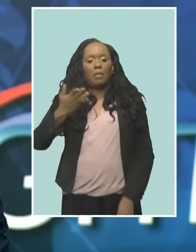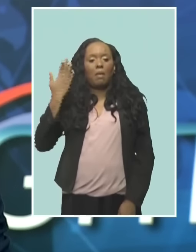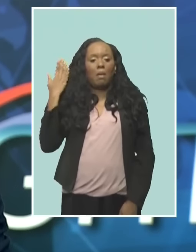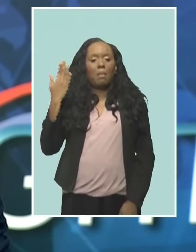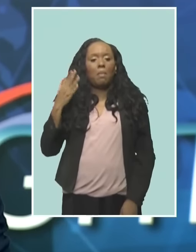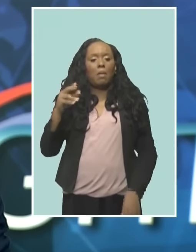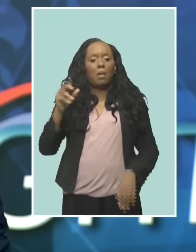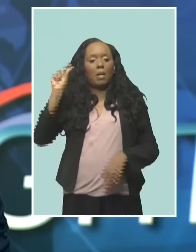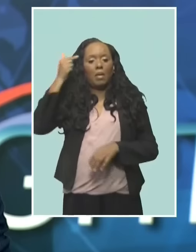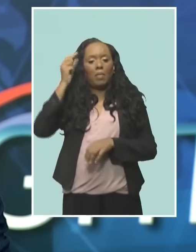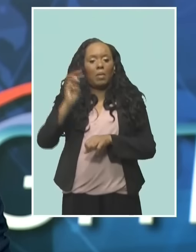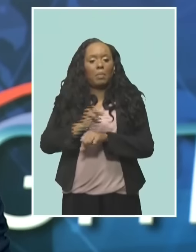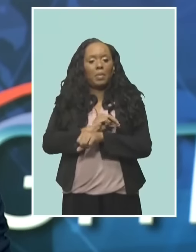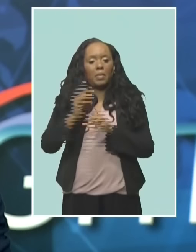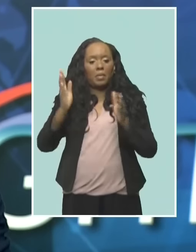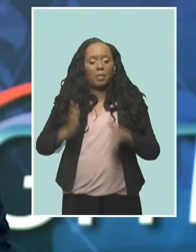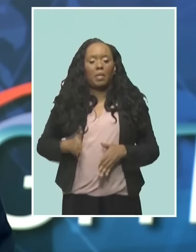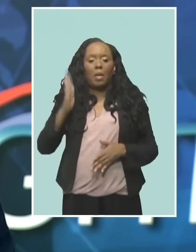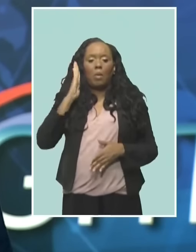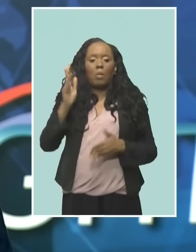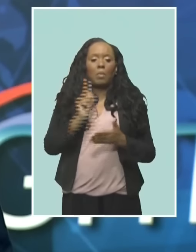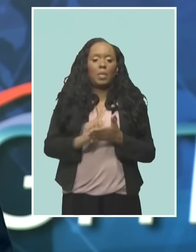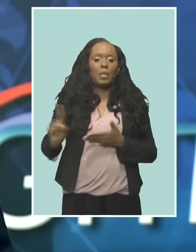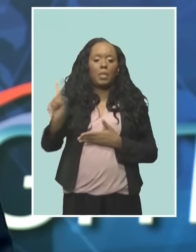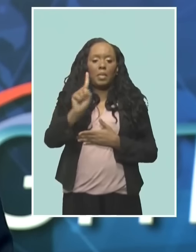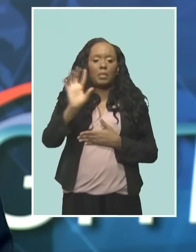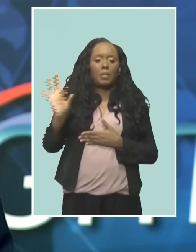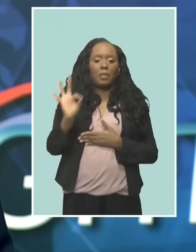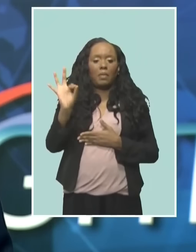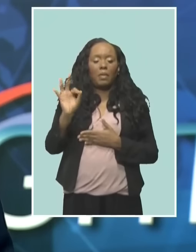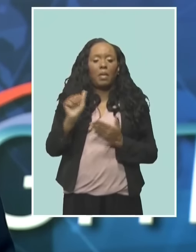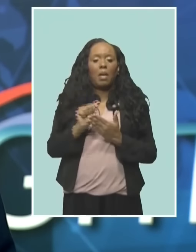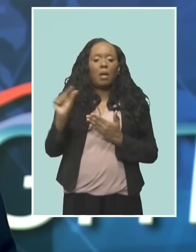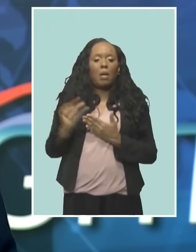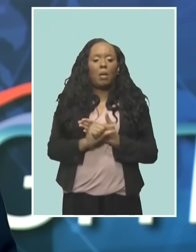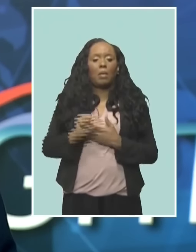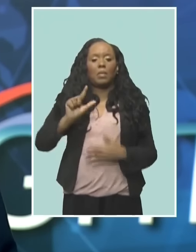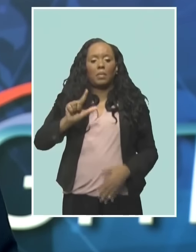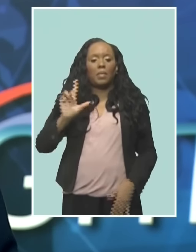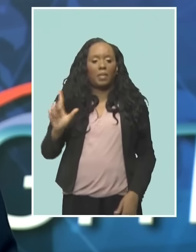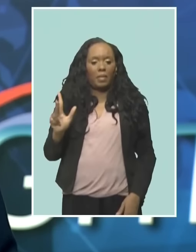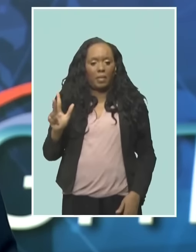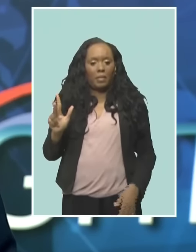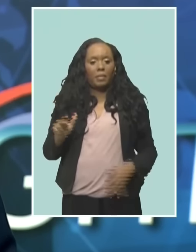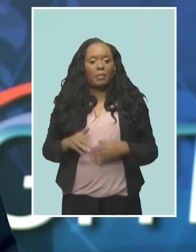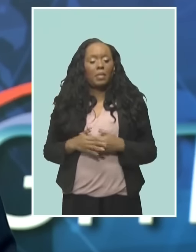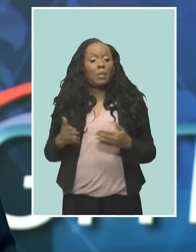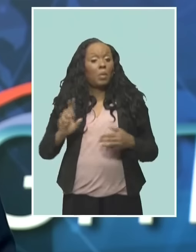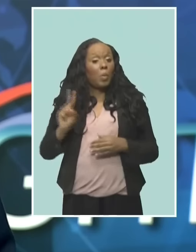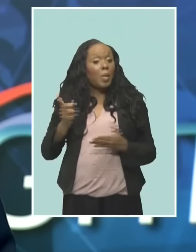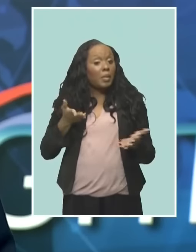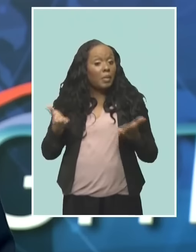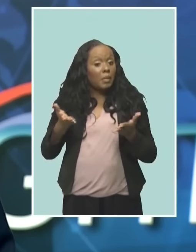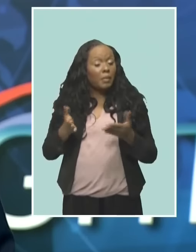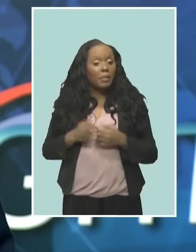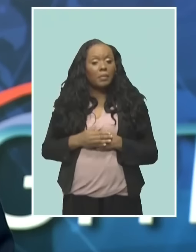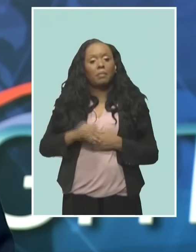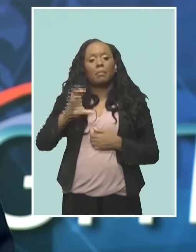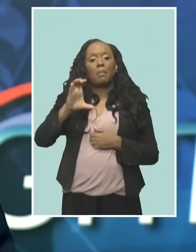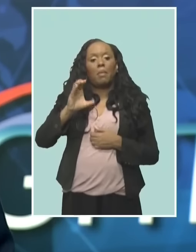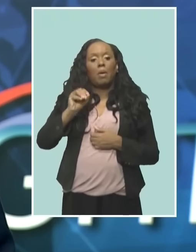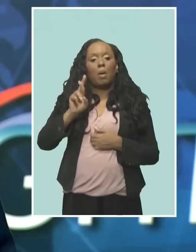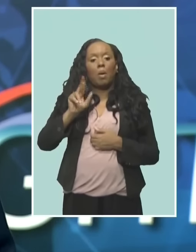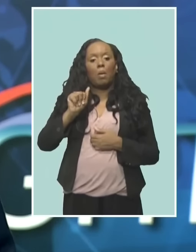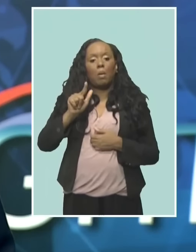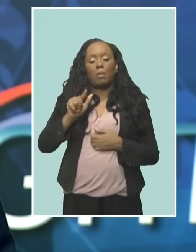former government minister, the Honorable Rudolph Cappy Greenidge, will be held next Friday, the 23rd of August. The service will take place